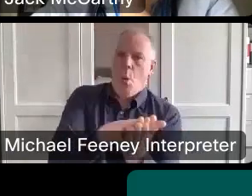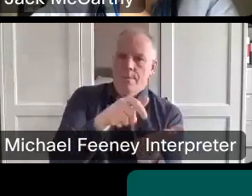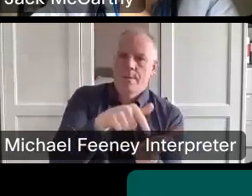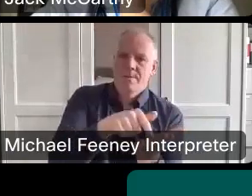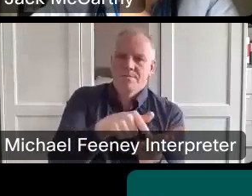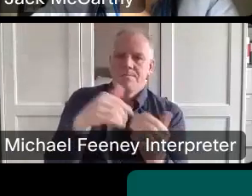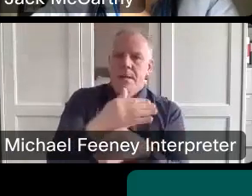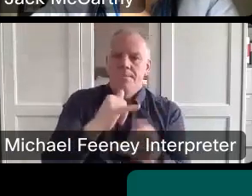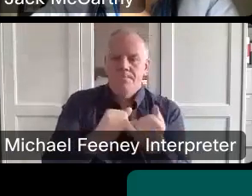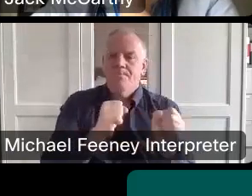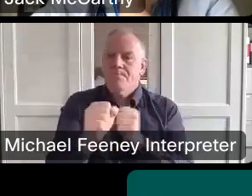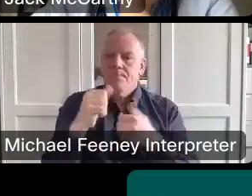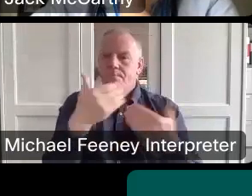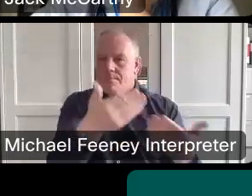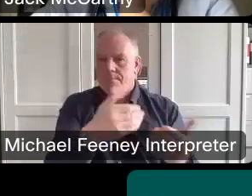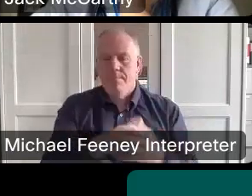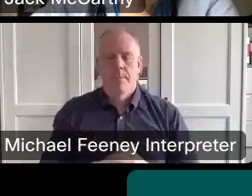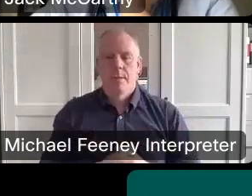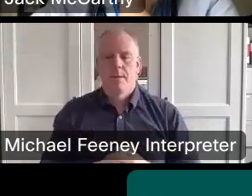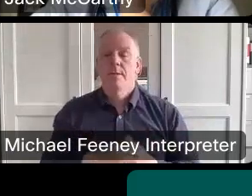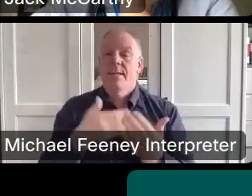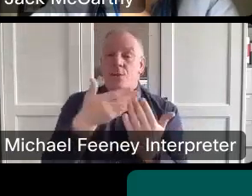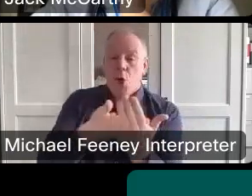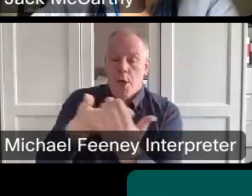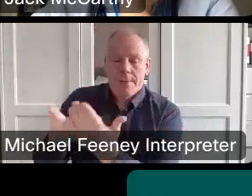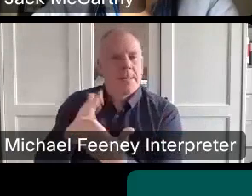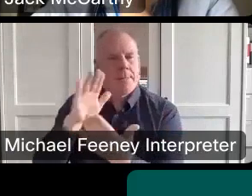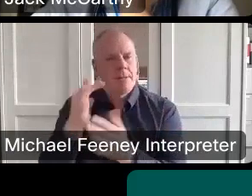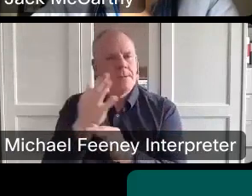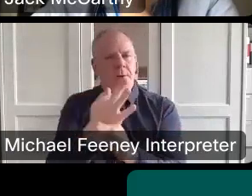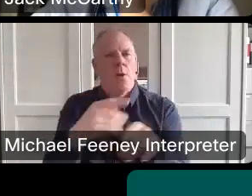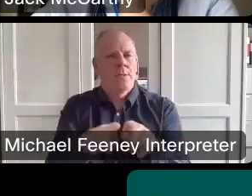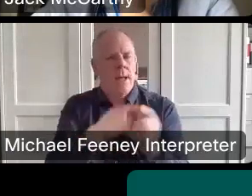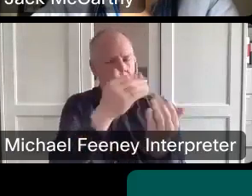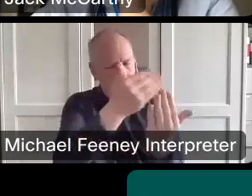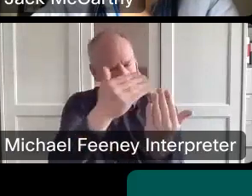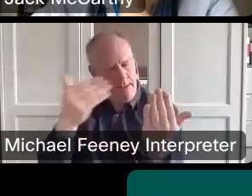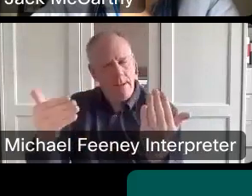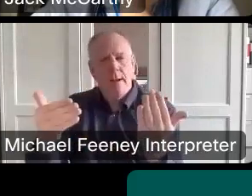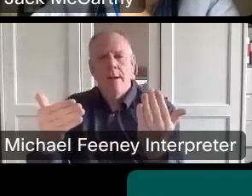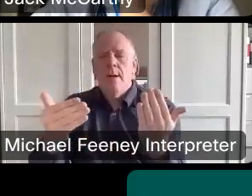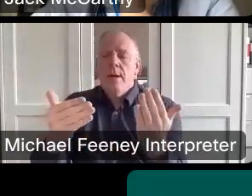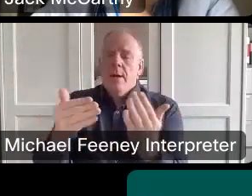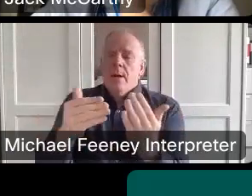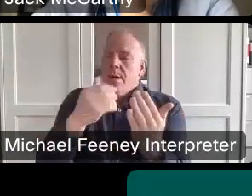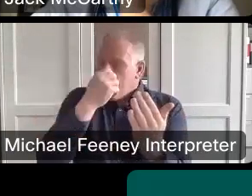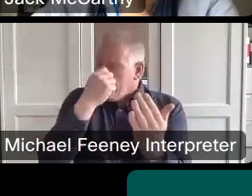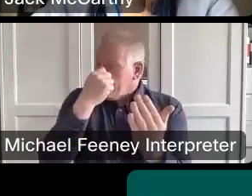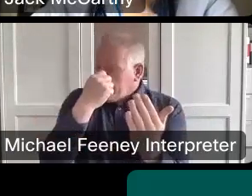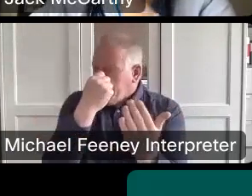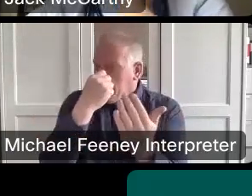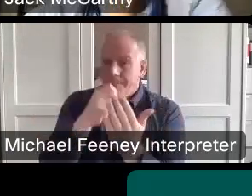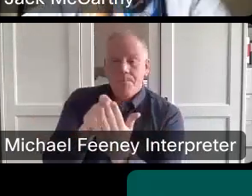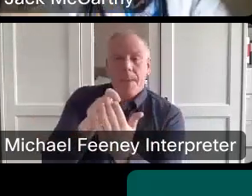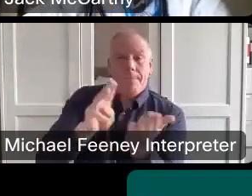provider. And also there's the documentation requirements as well, that the written statement or the written record of the open